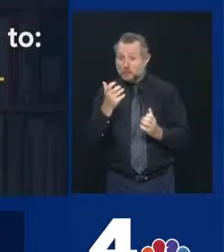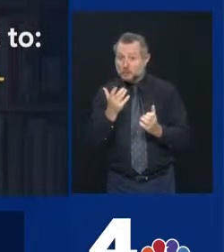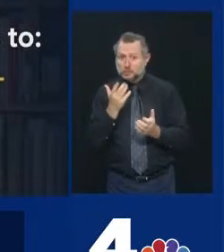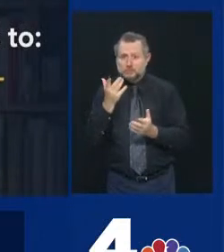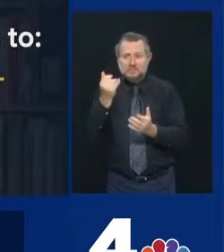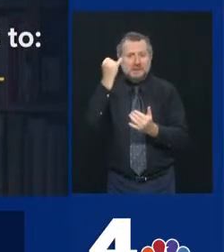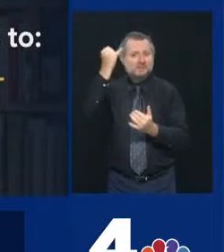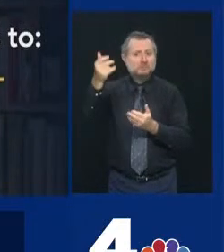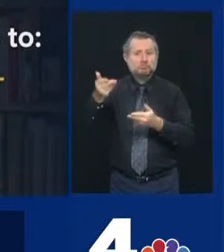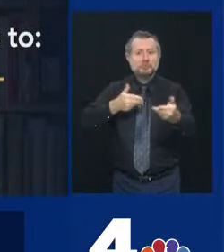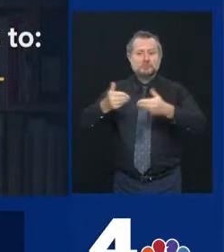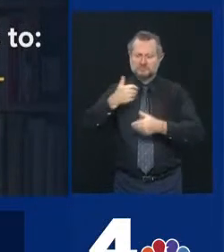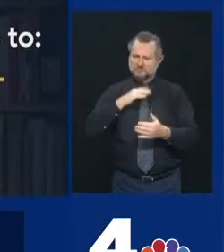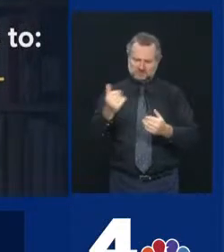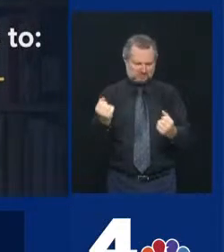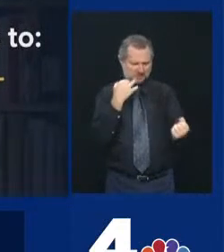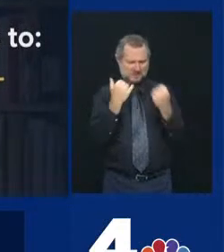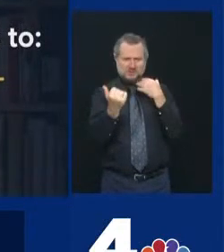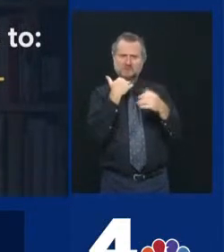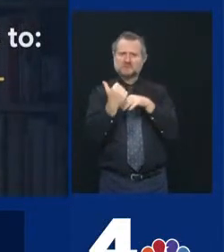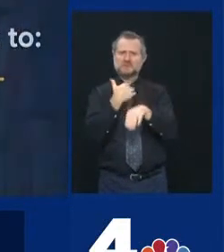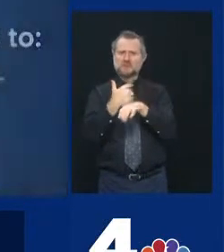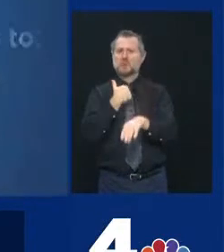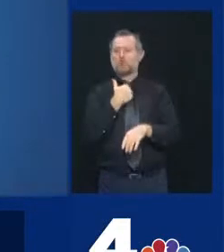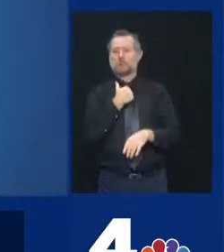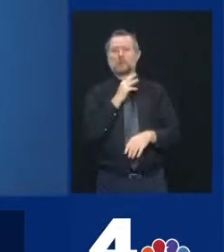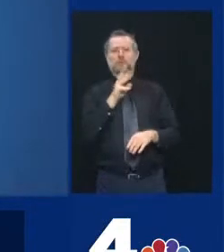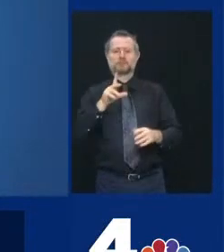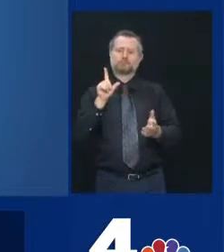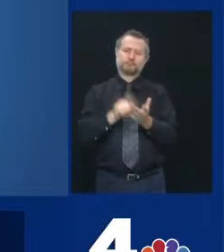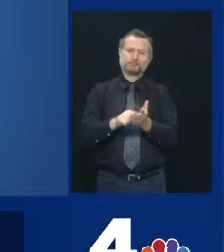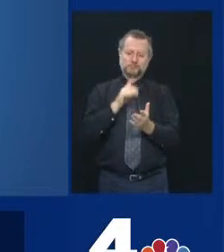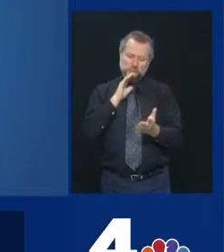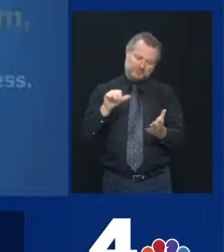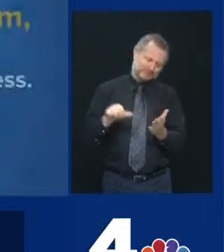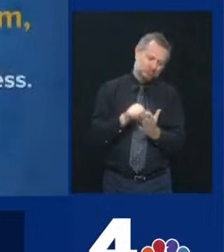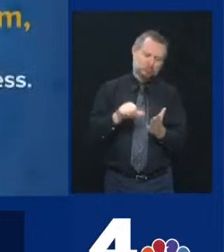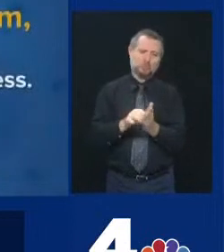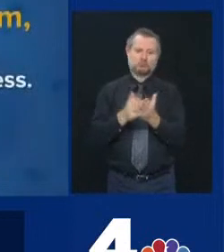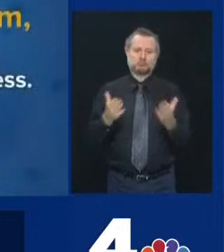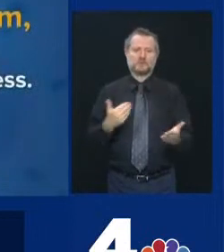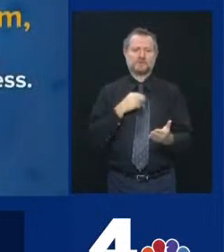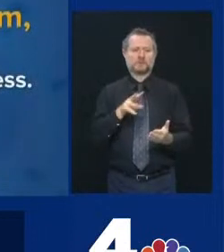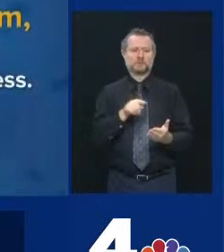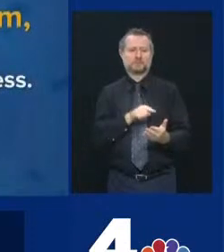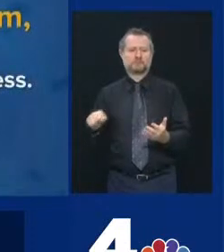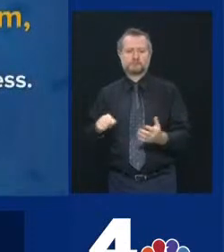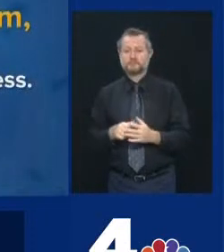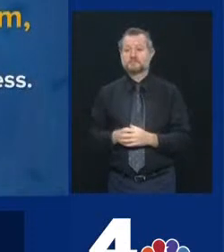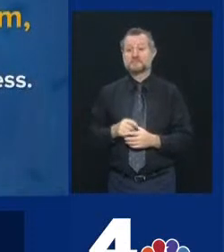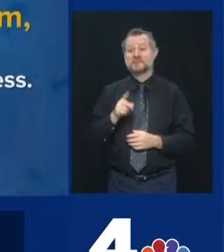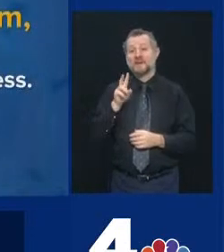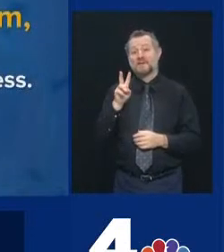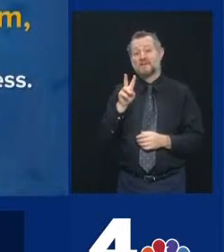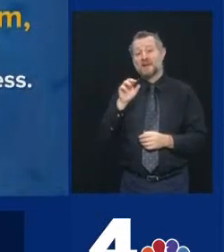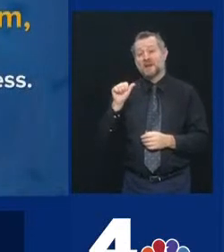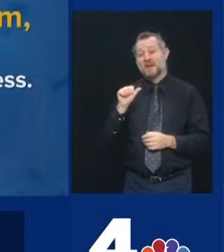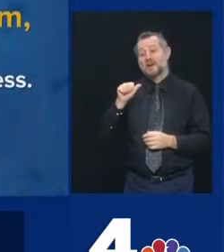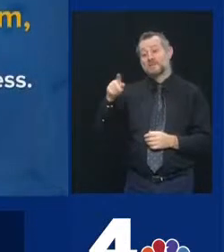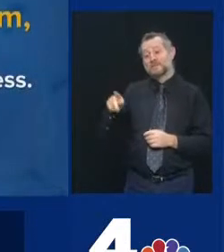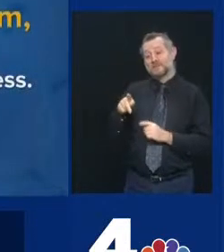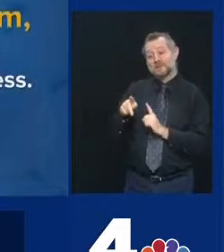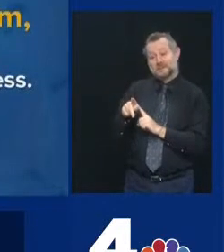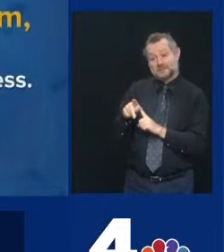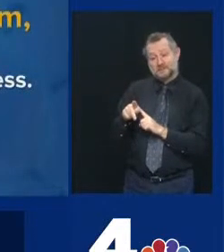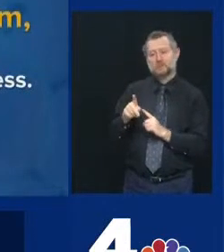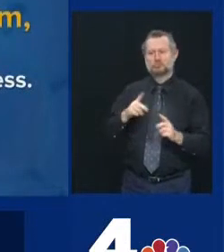we are taking them as we're putting together the full dictionary. The vaccine administration program, we have a draft